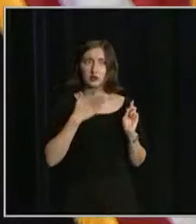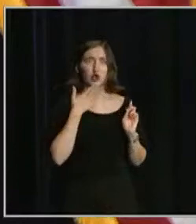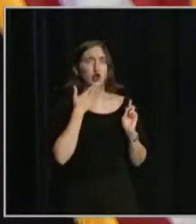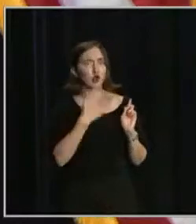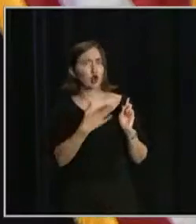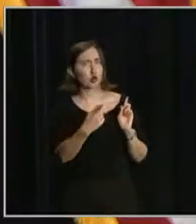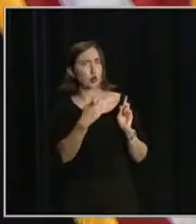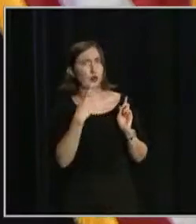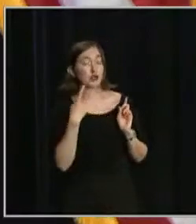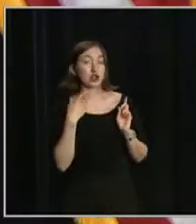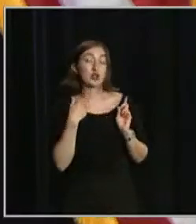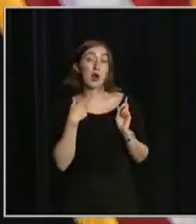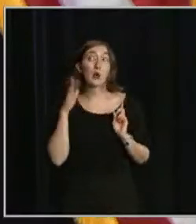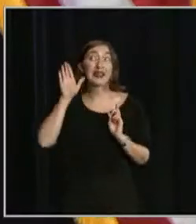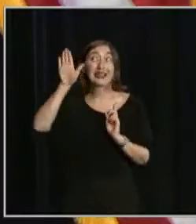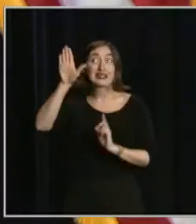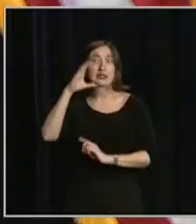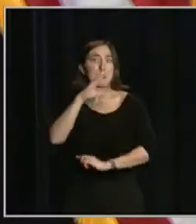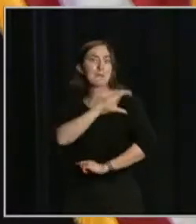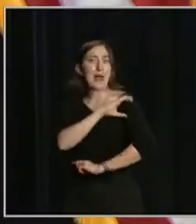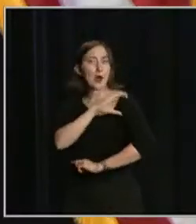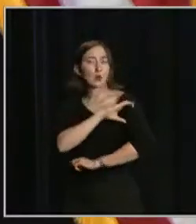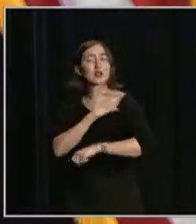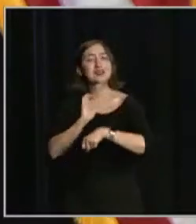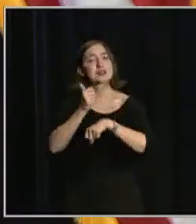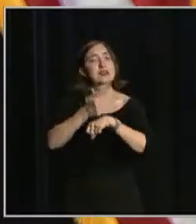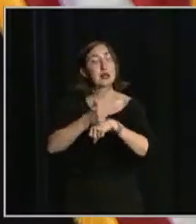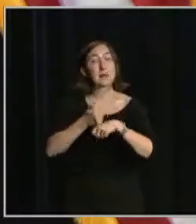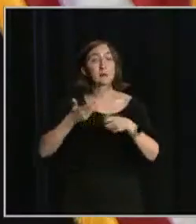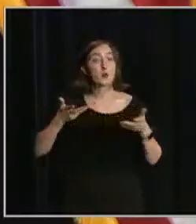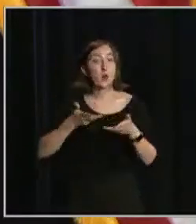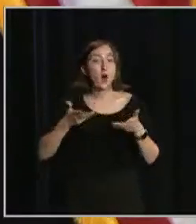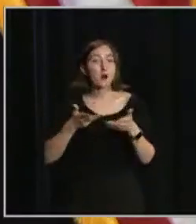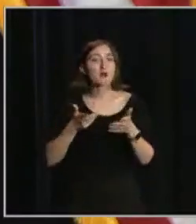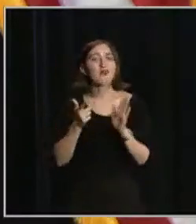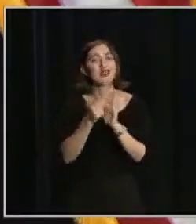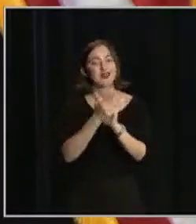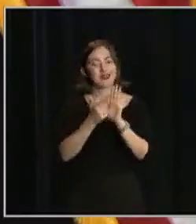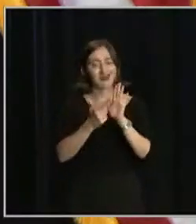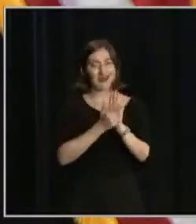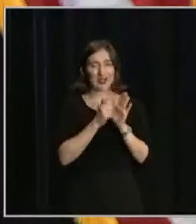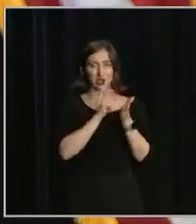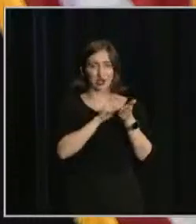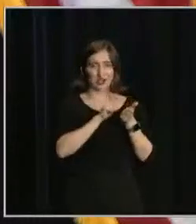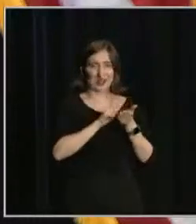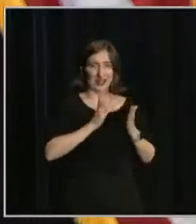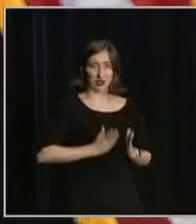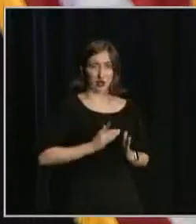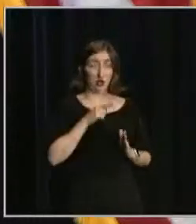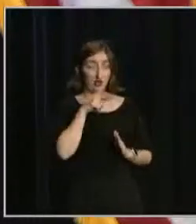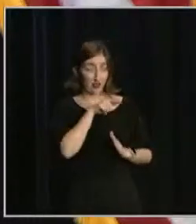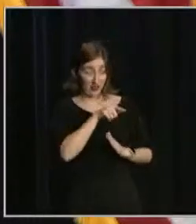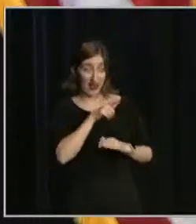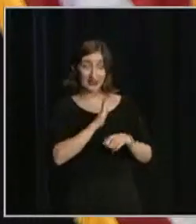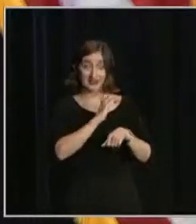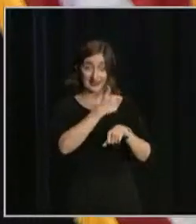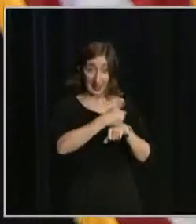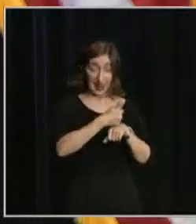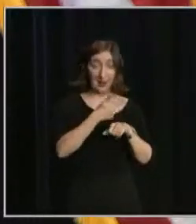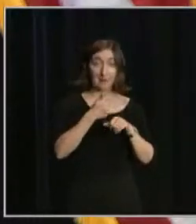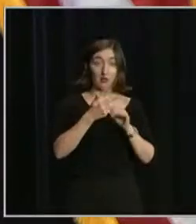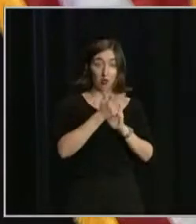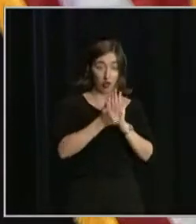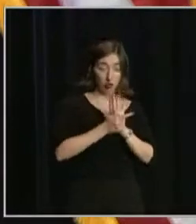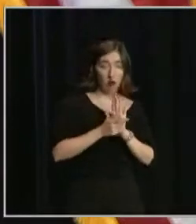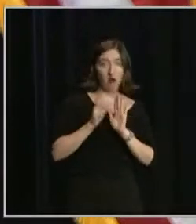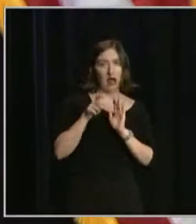the framework that was set up by the legislature, which, again, it's there to provide the governor, it's there to provide local entities